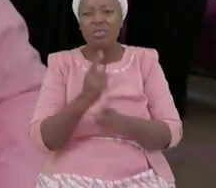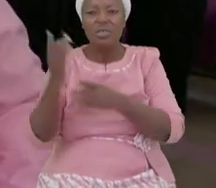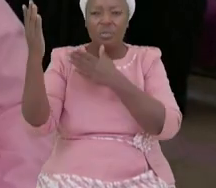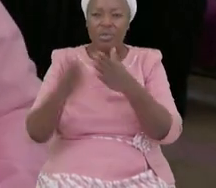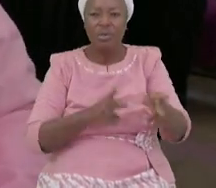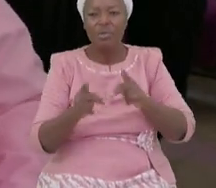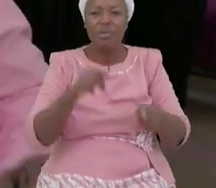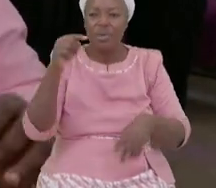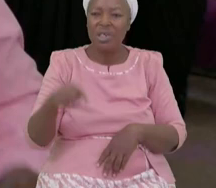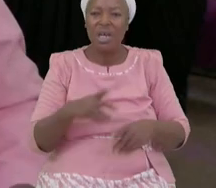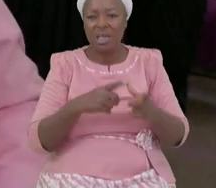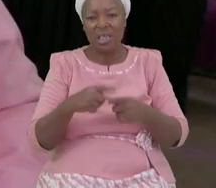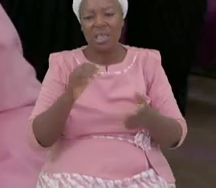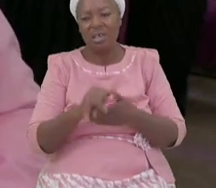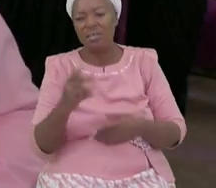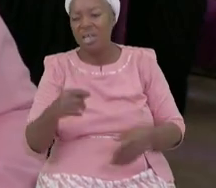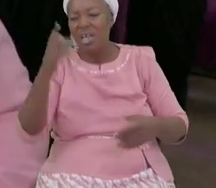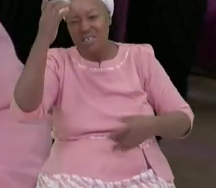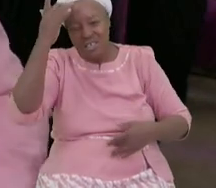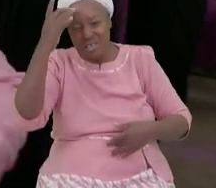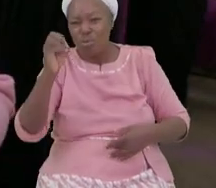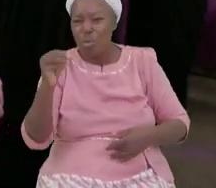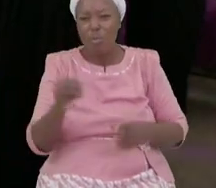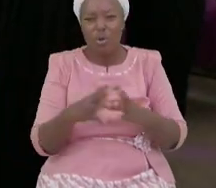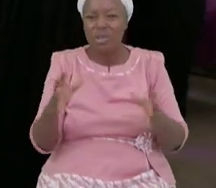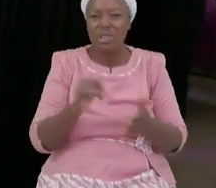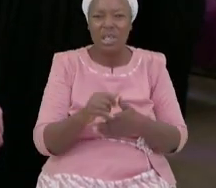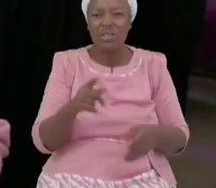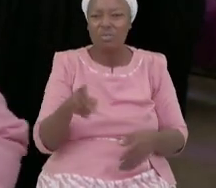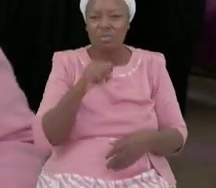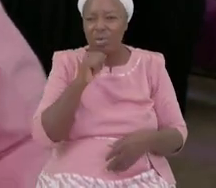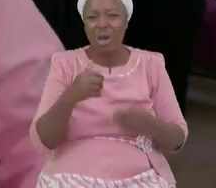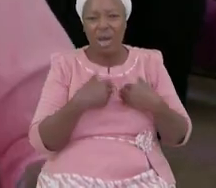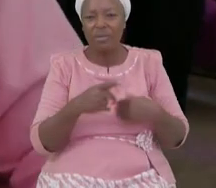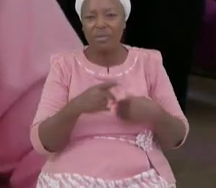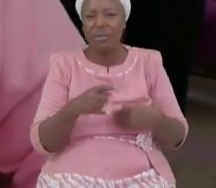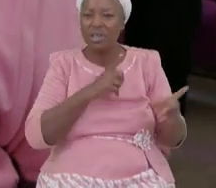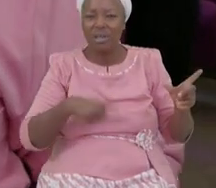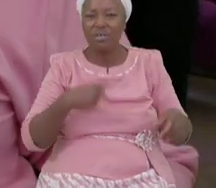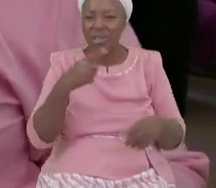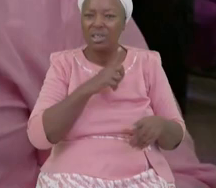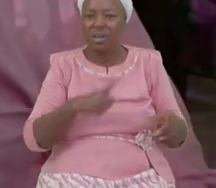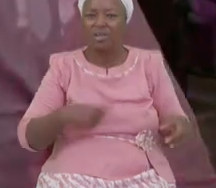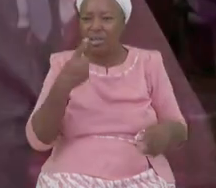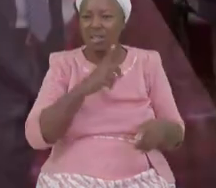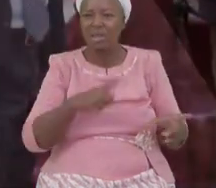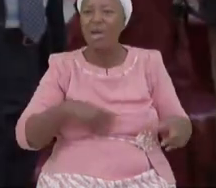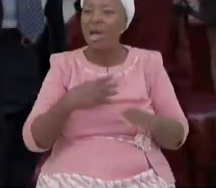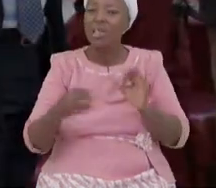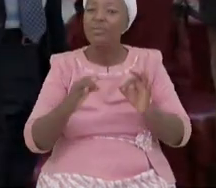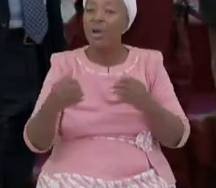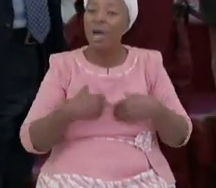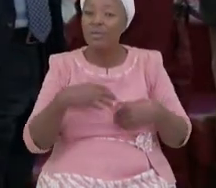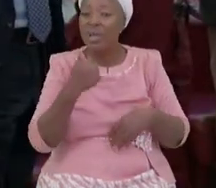down, and they're bedridden. He says that you will not have. Tell the Lord, and if any disease is